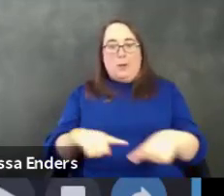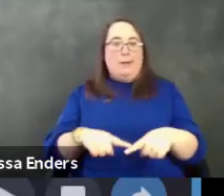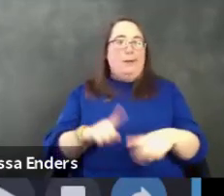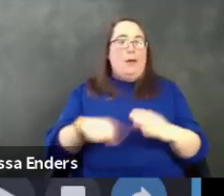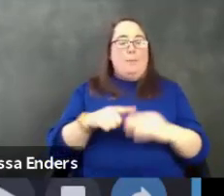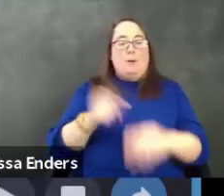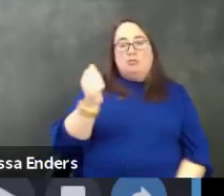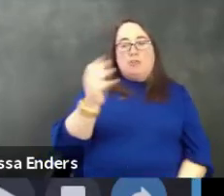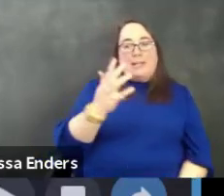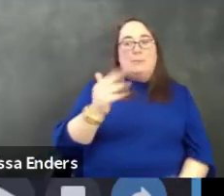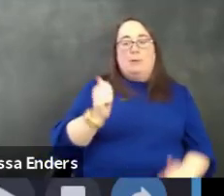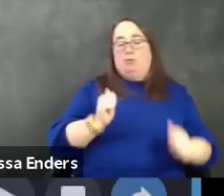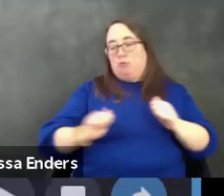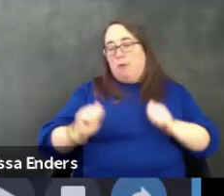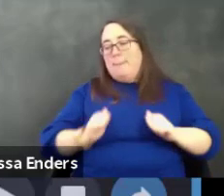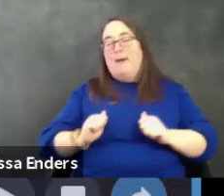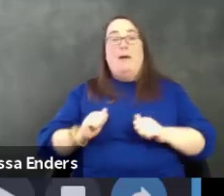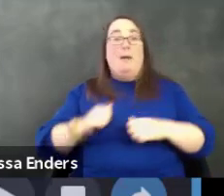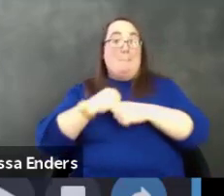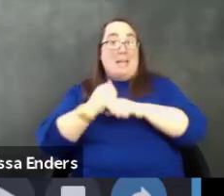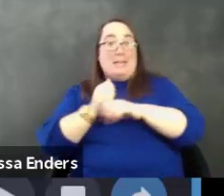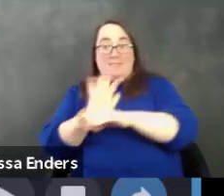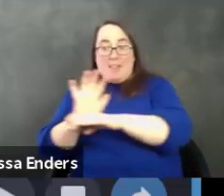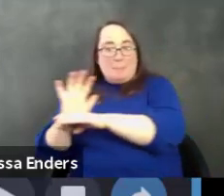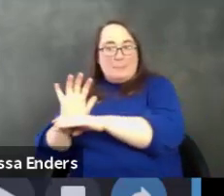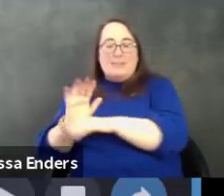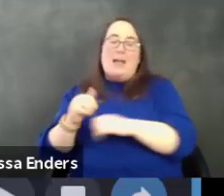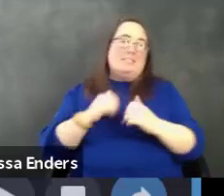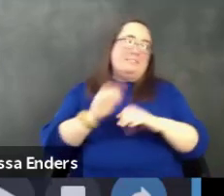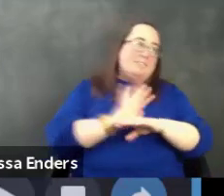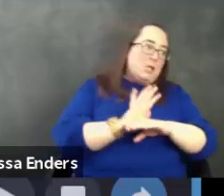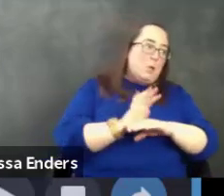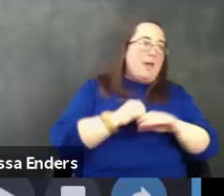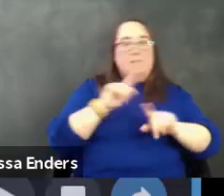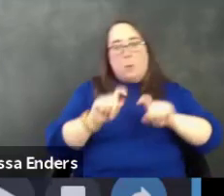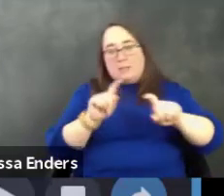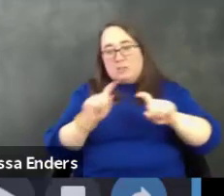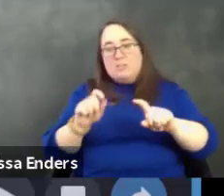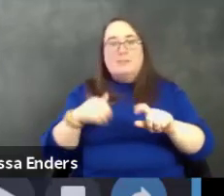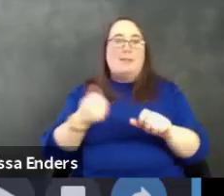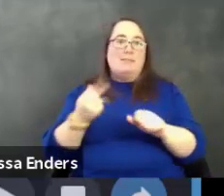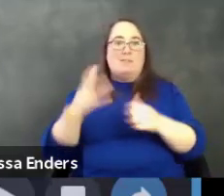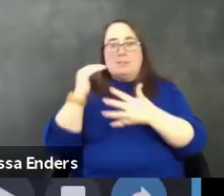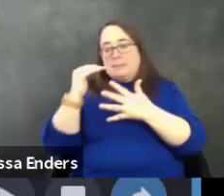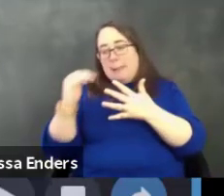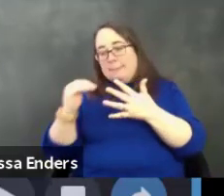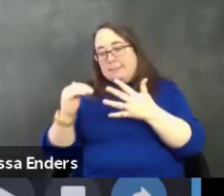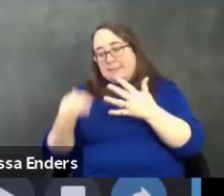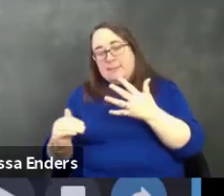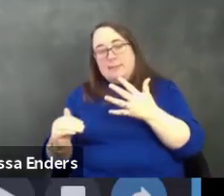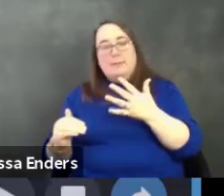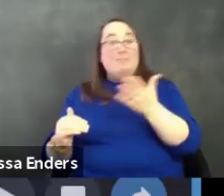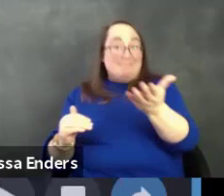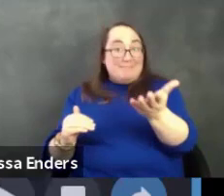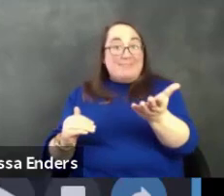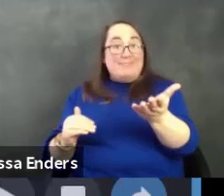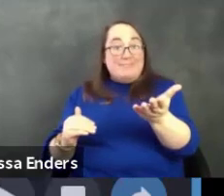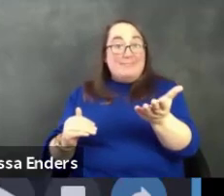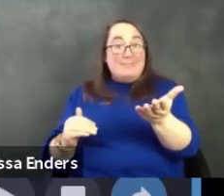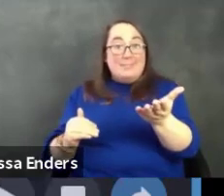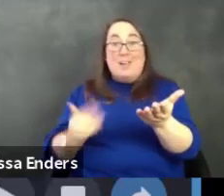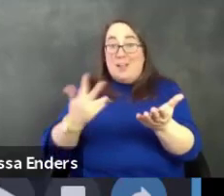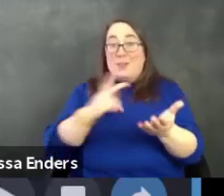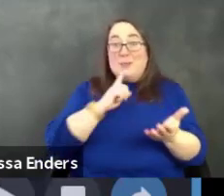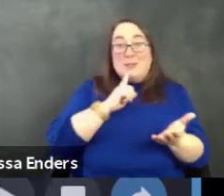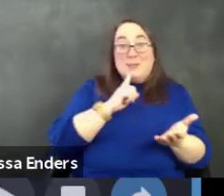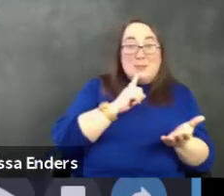see, it's got videos, it's got questions, it's multi-step, it's got embedded, I've included a 3 truths